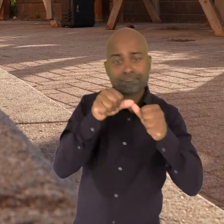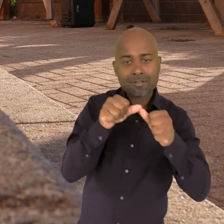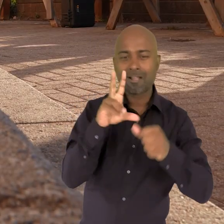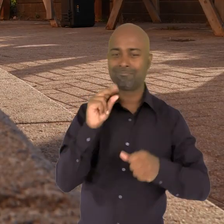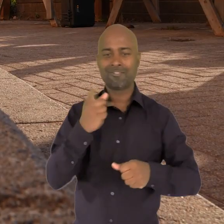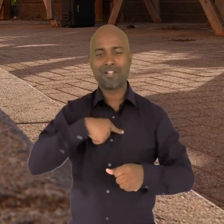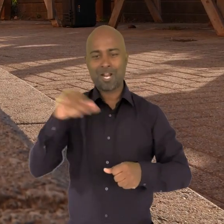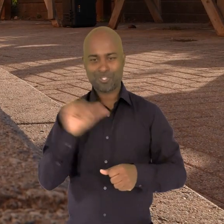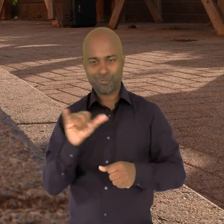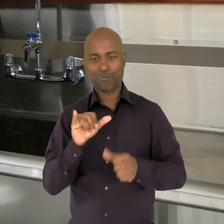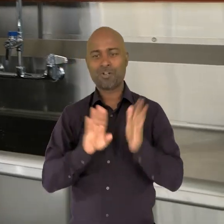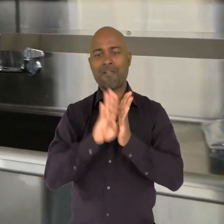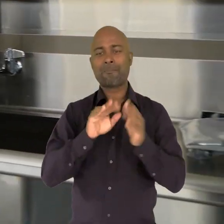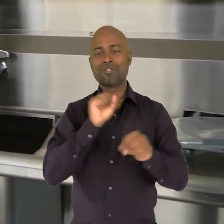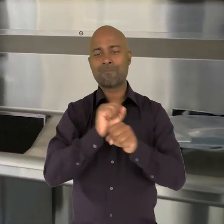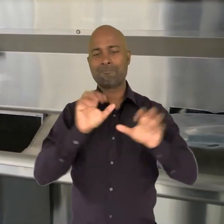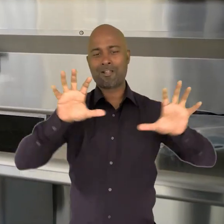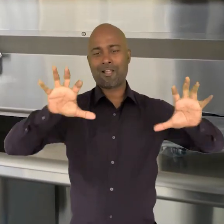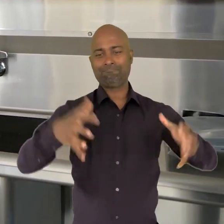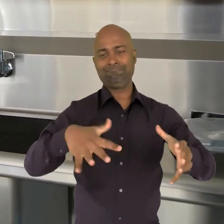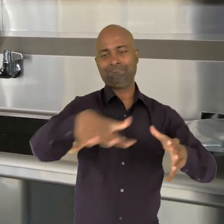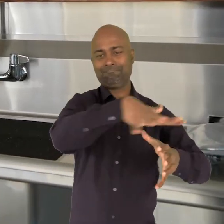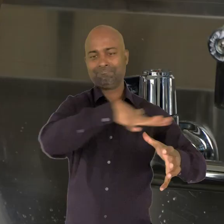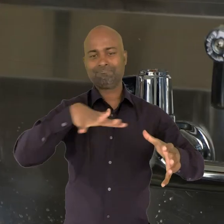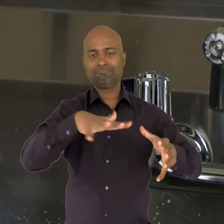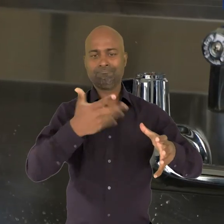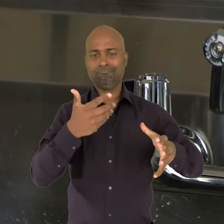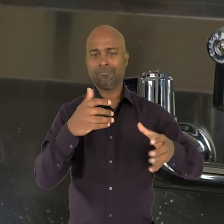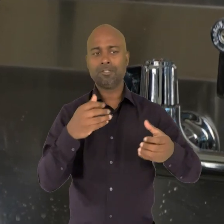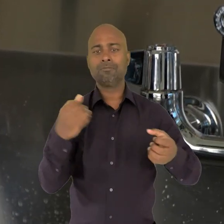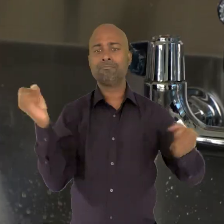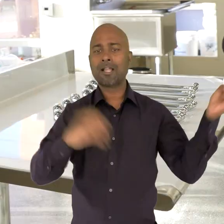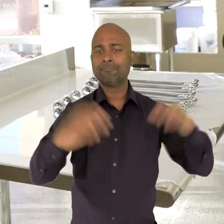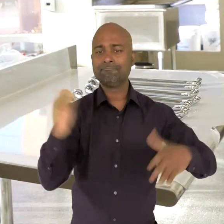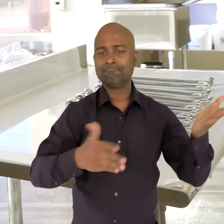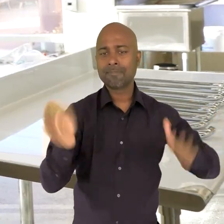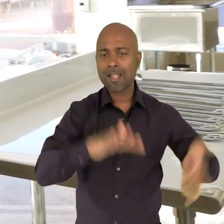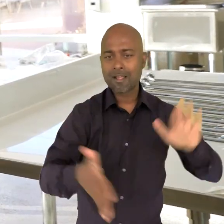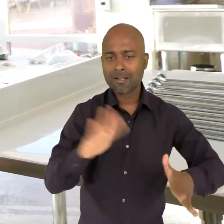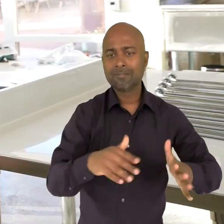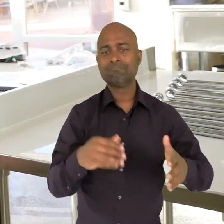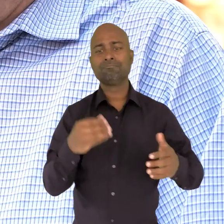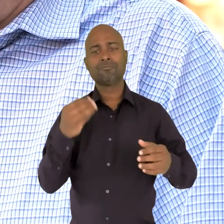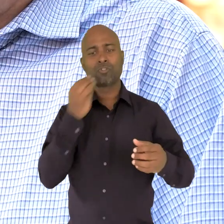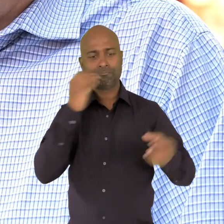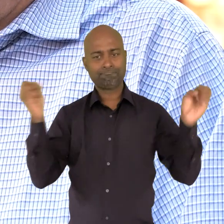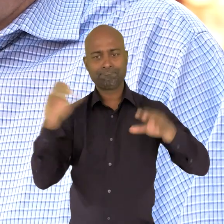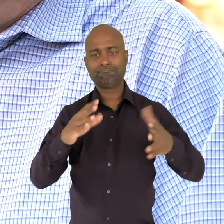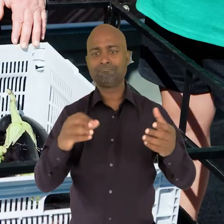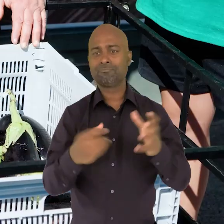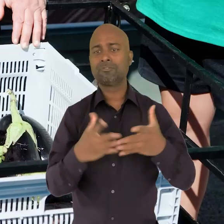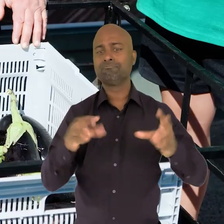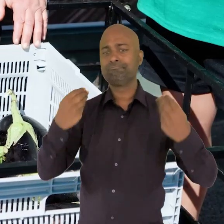we also now are developing a whole employment zone for packaging and putting our food either on the shelf